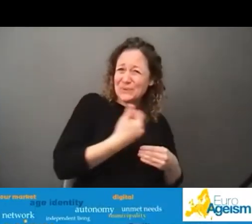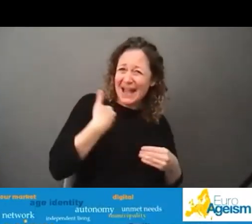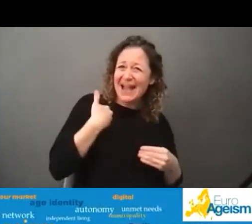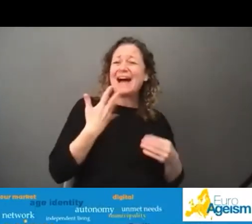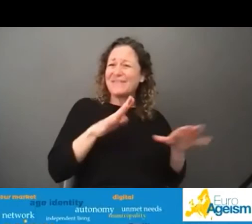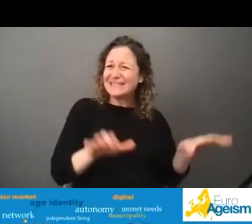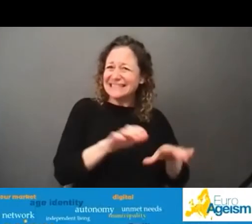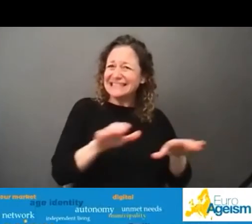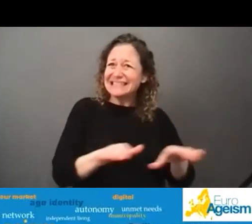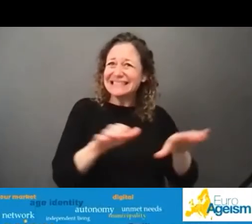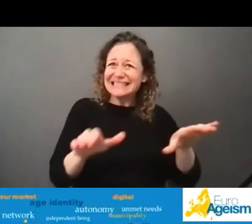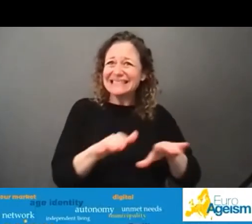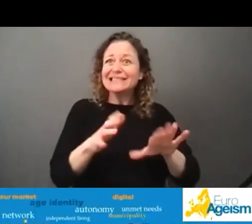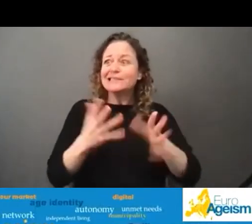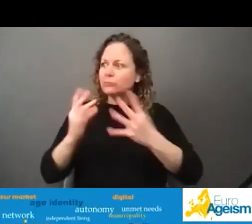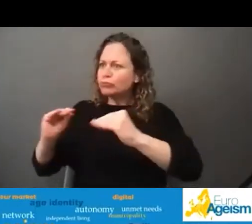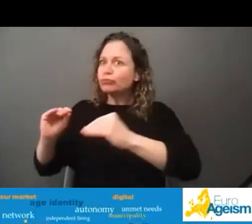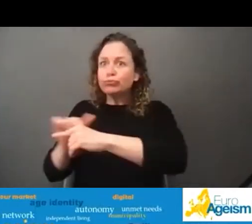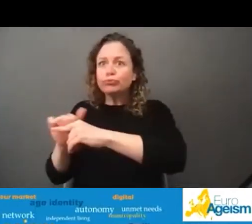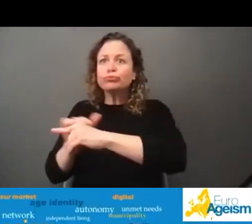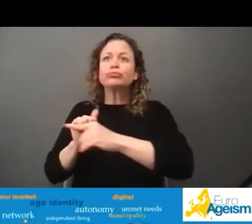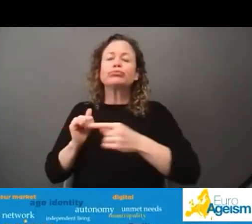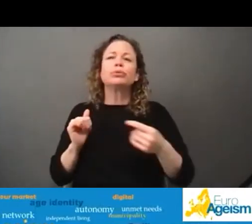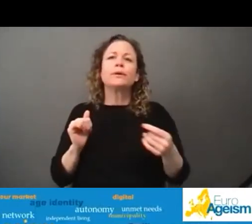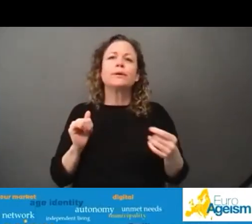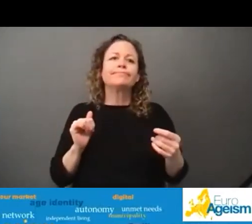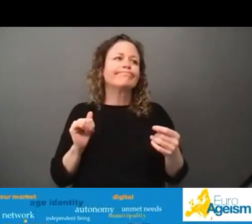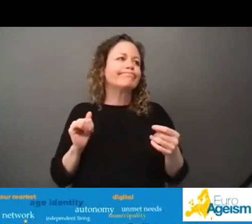work and working hard and very like, how do we get